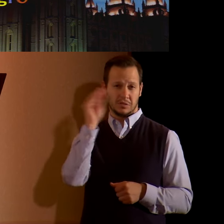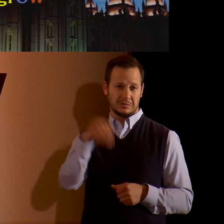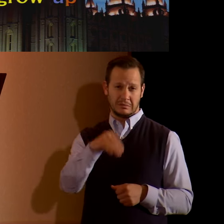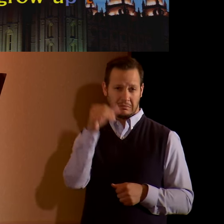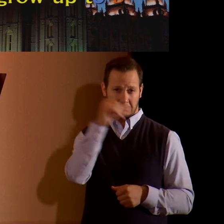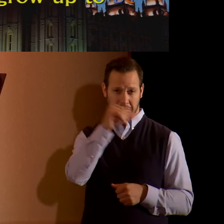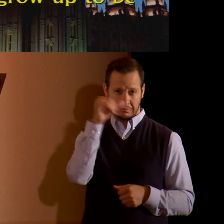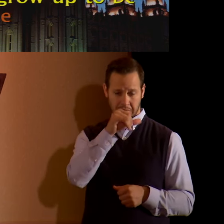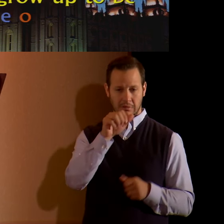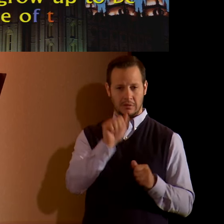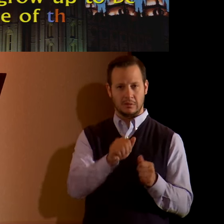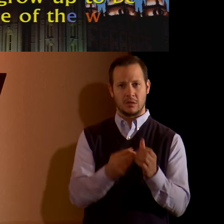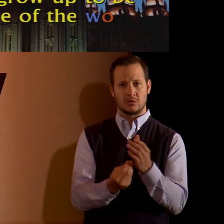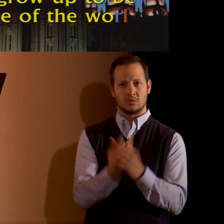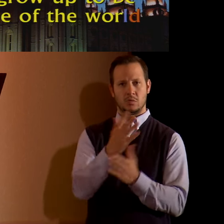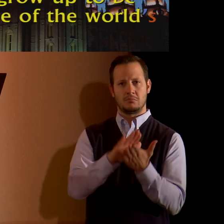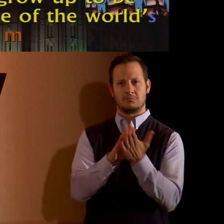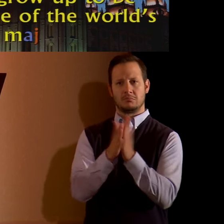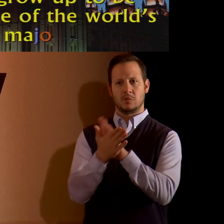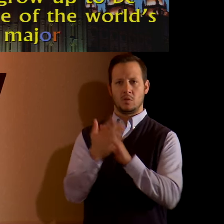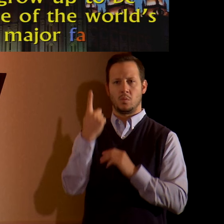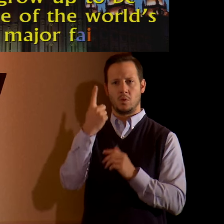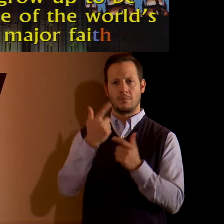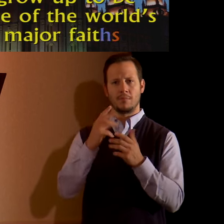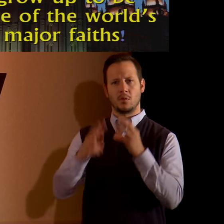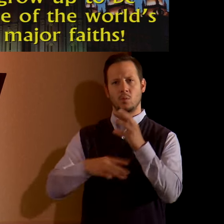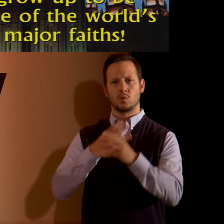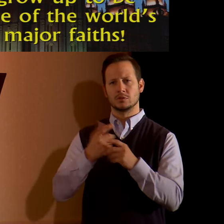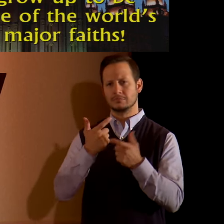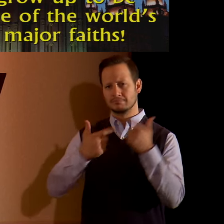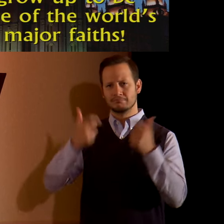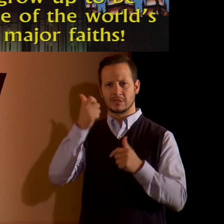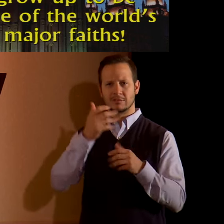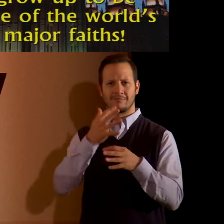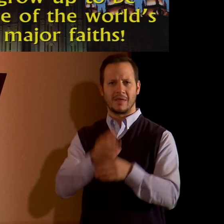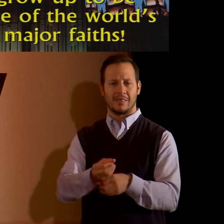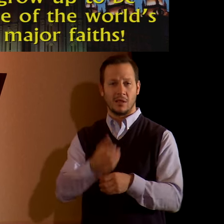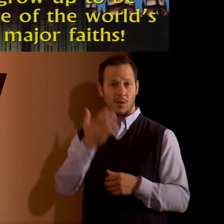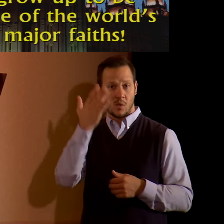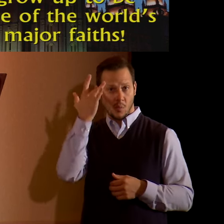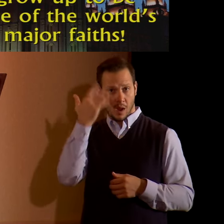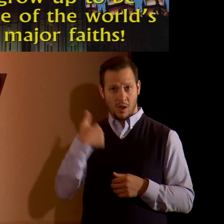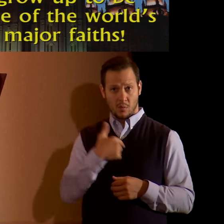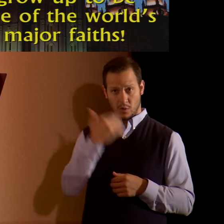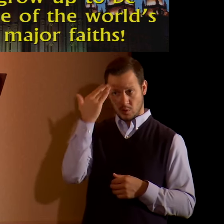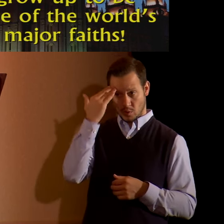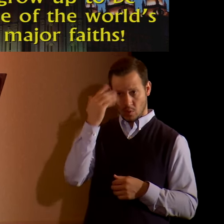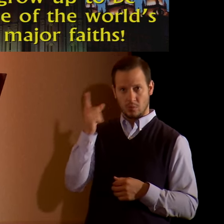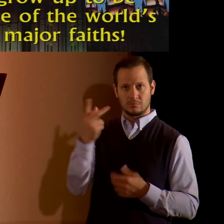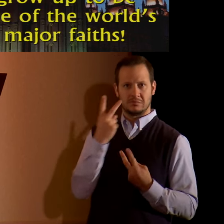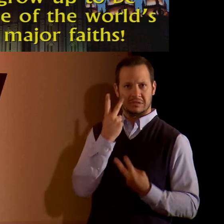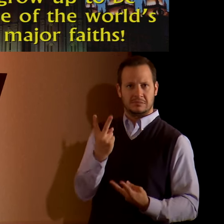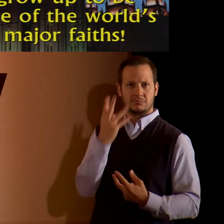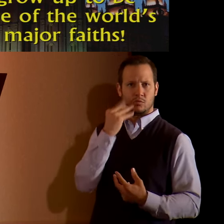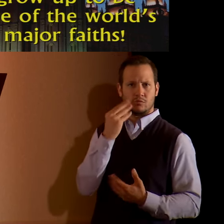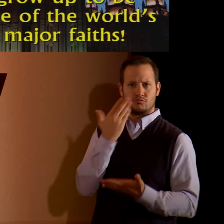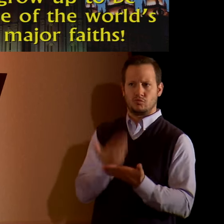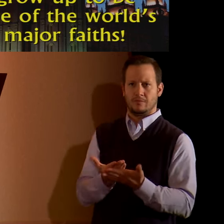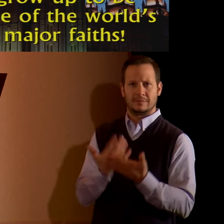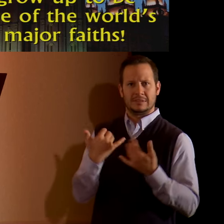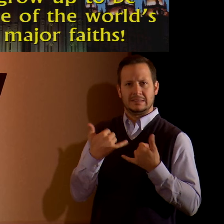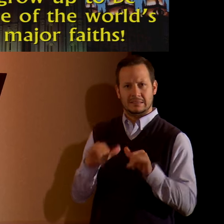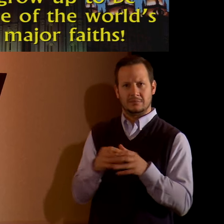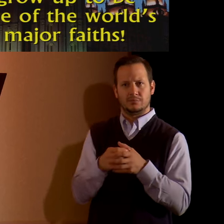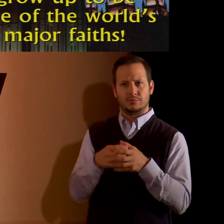adherents and grow up to be one of the world's major faiths. We know it can happen because the Mormon Church has done it and is still doing